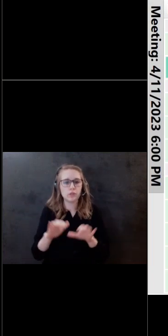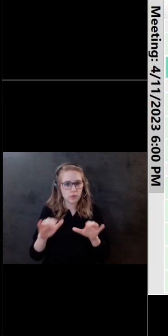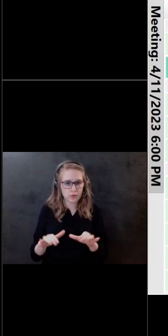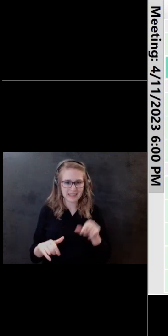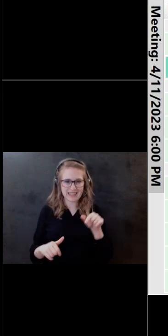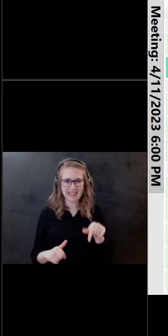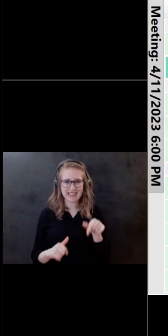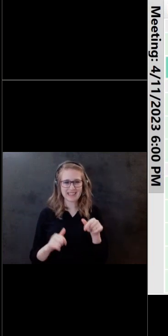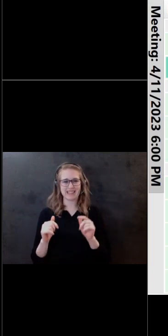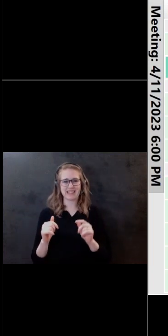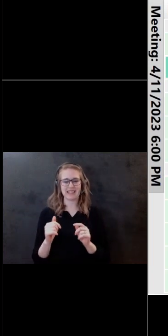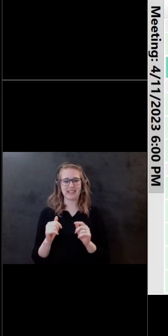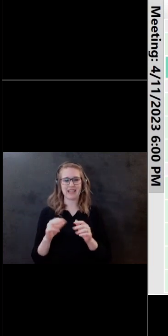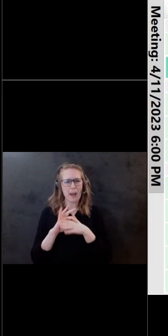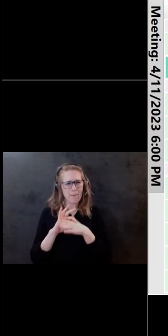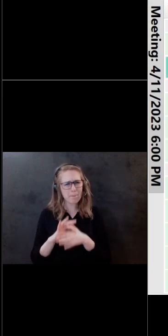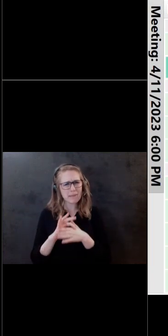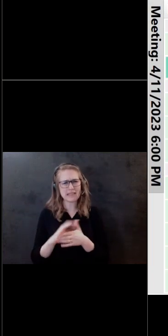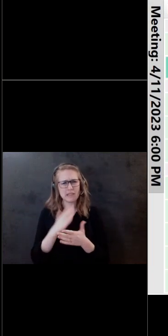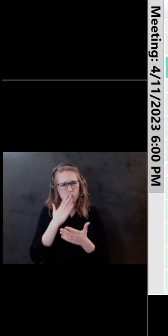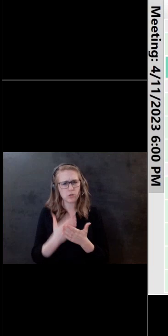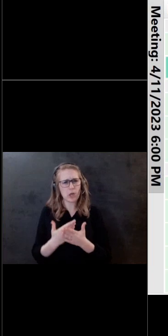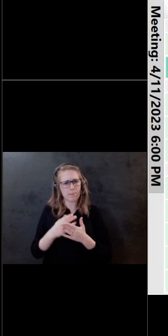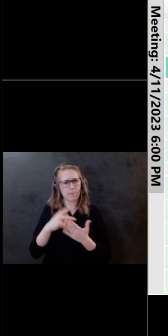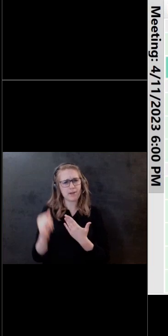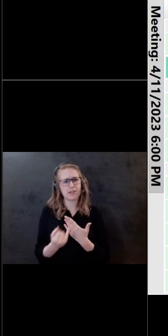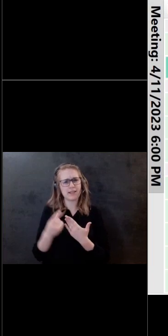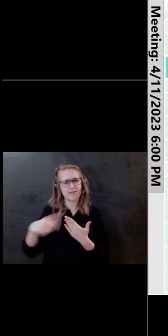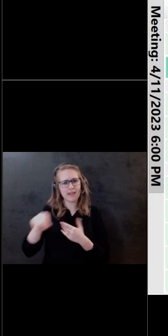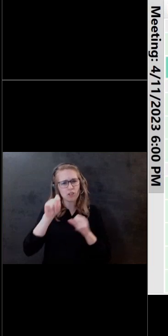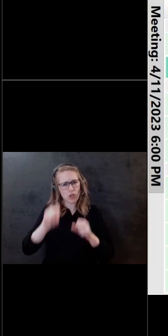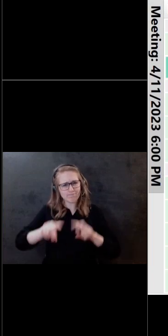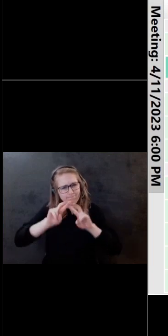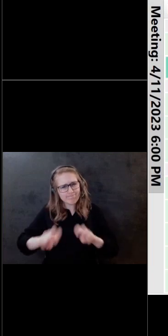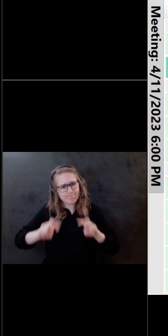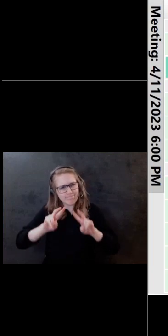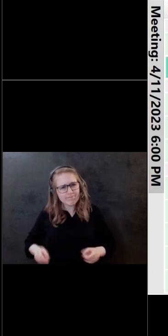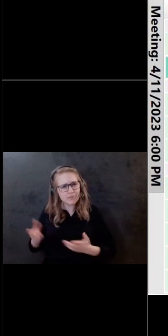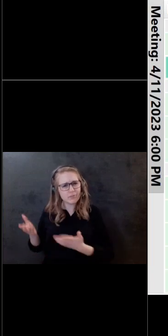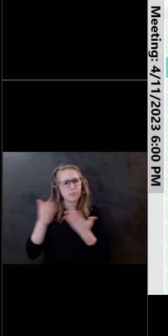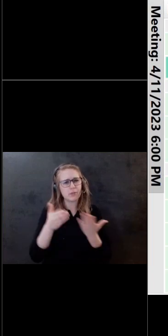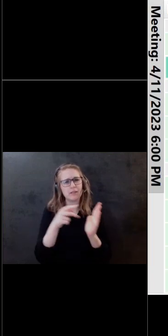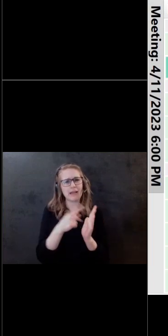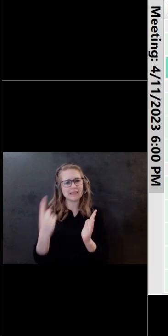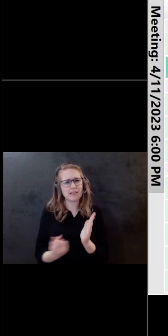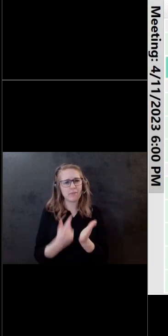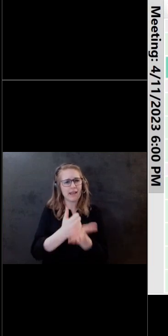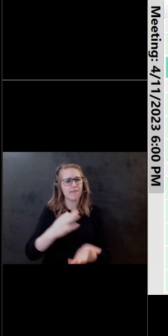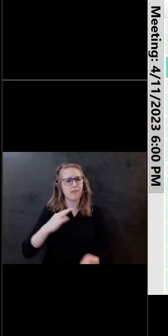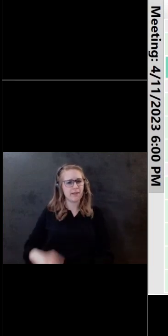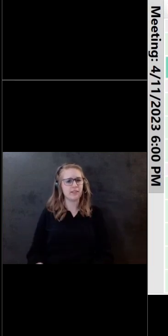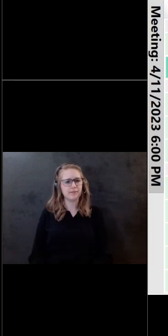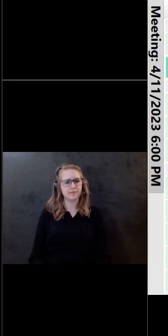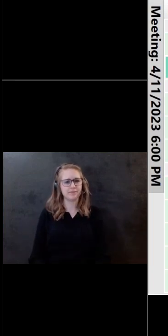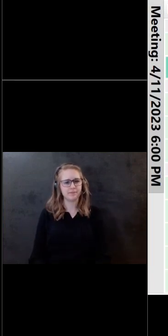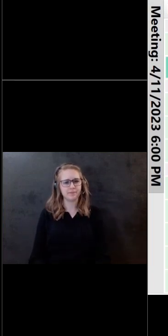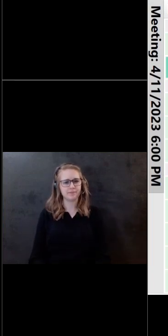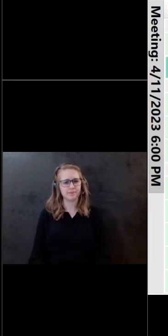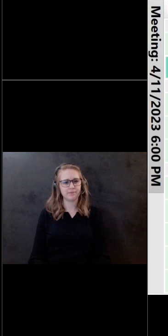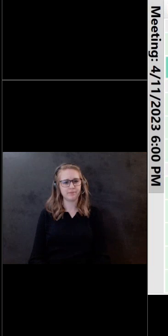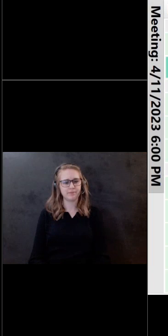this is a meaty project that they could, you know, bring back something helpful for you.